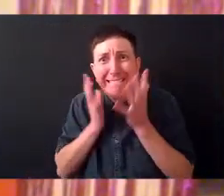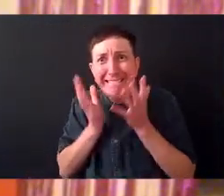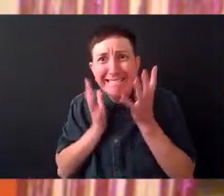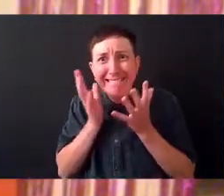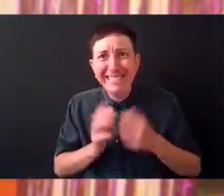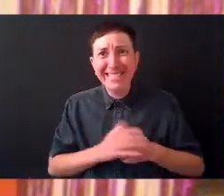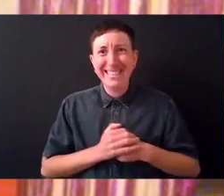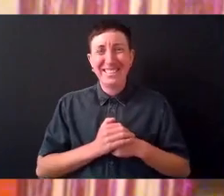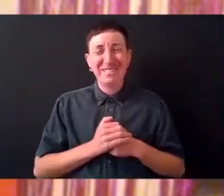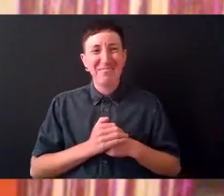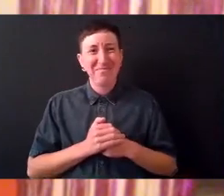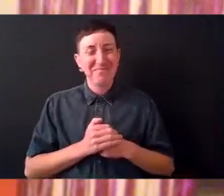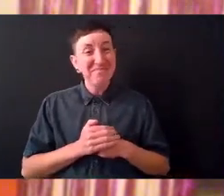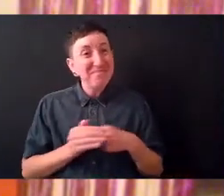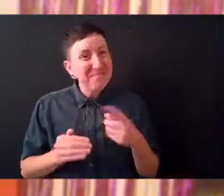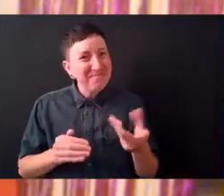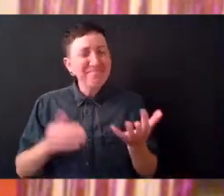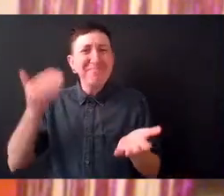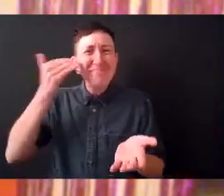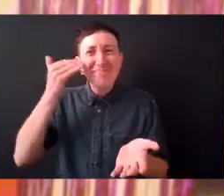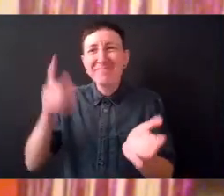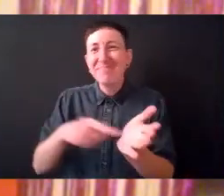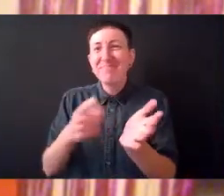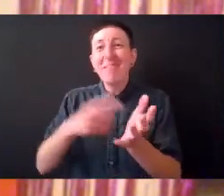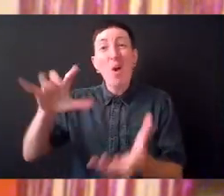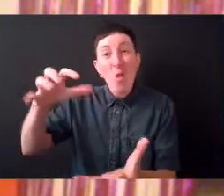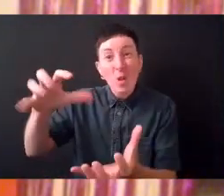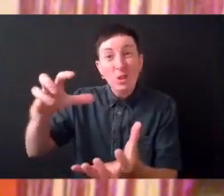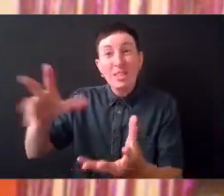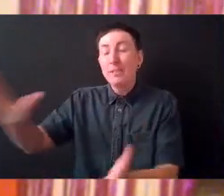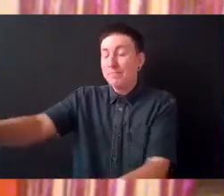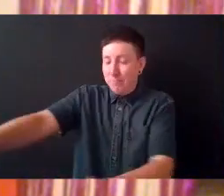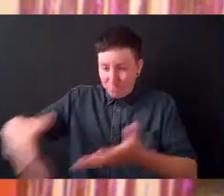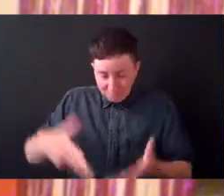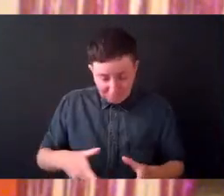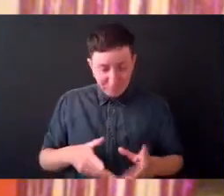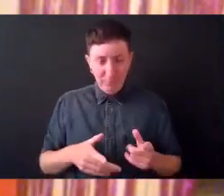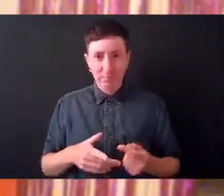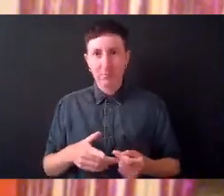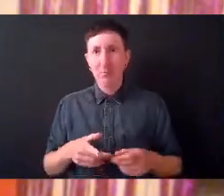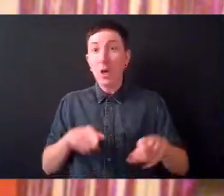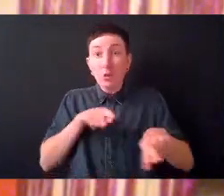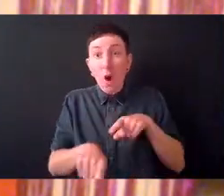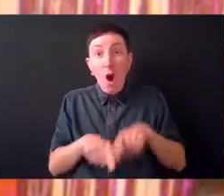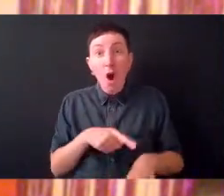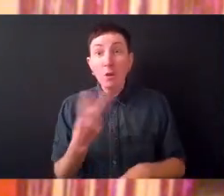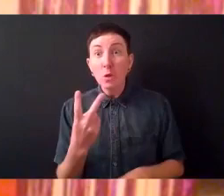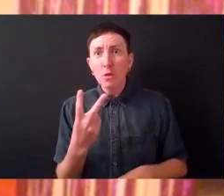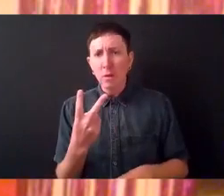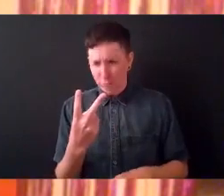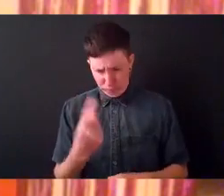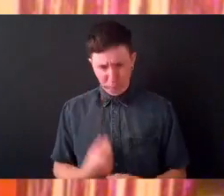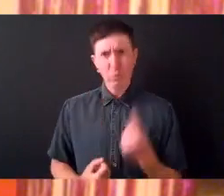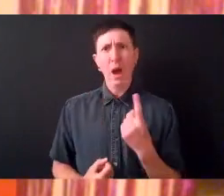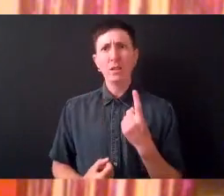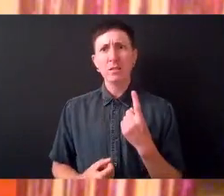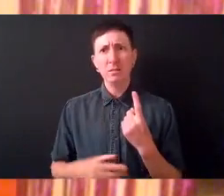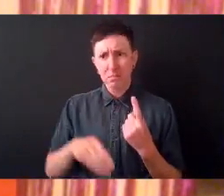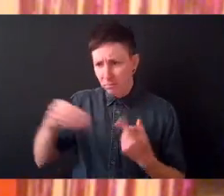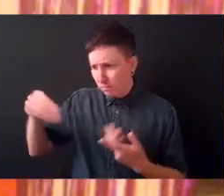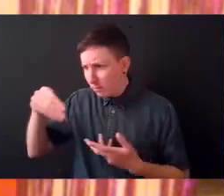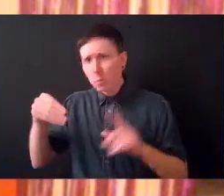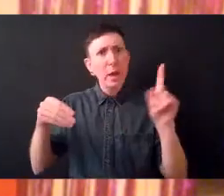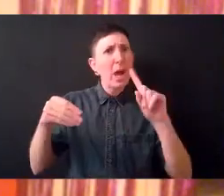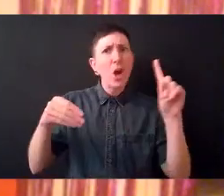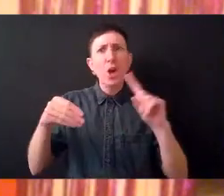Have you ever noticed that when you're doing your laundry, you always end up with one sock that you just can't find a pair for? I find that a really